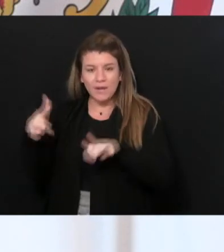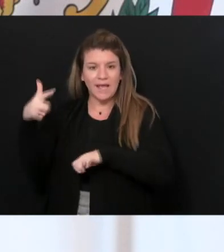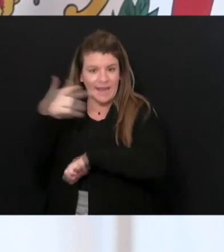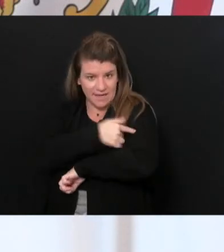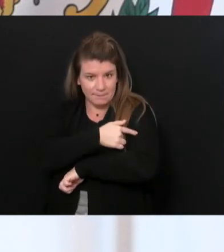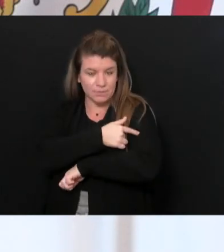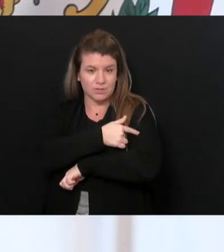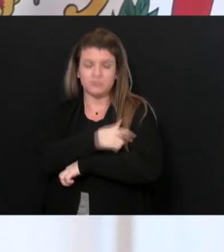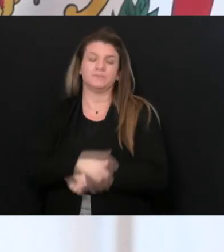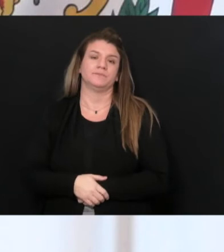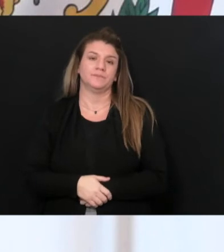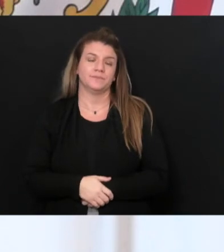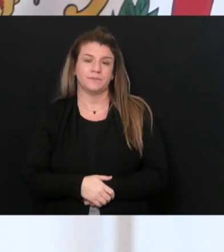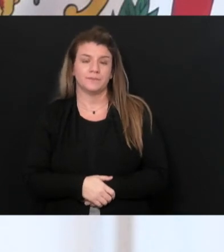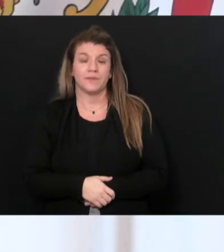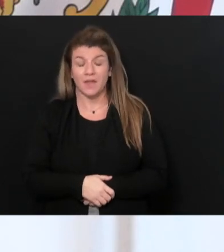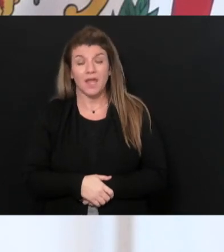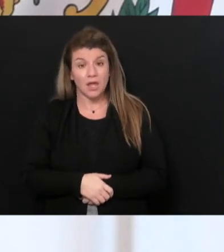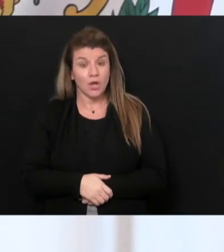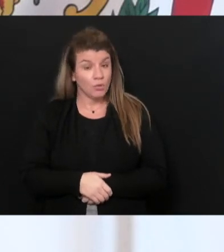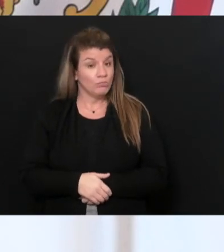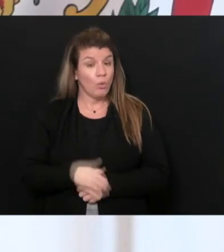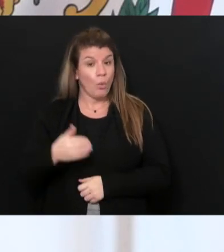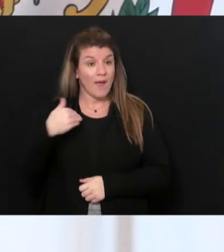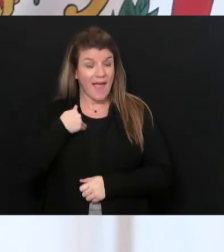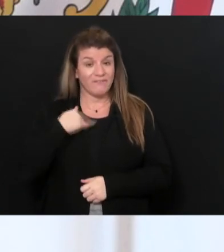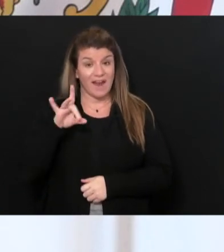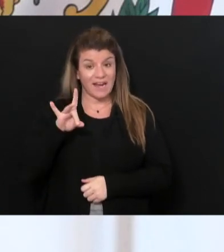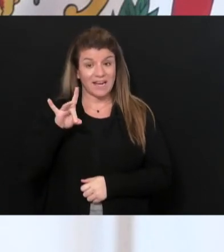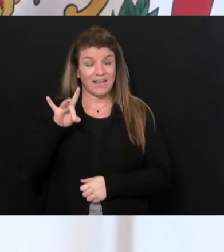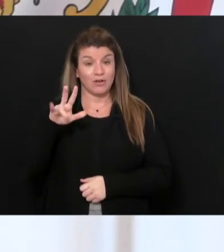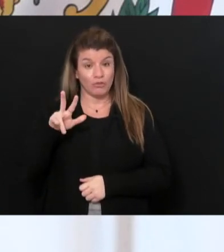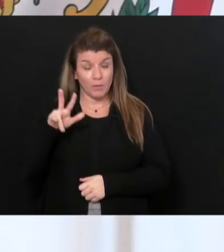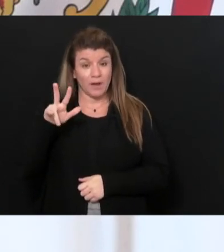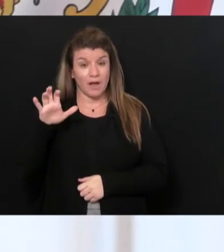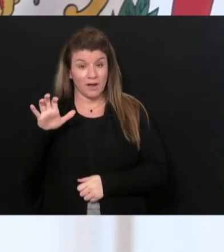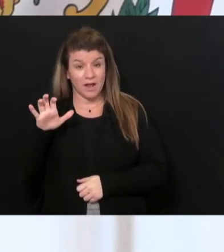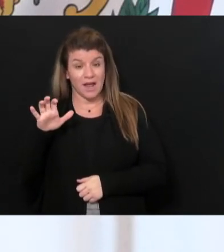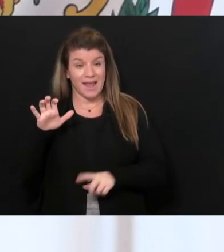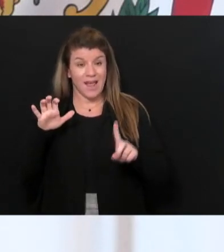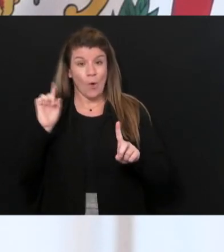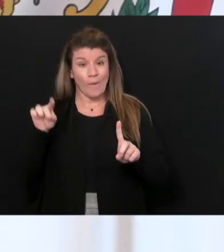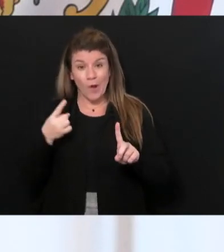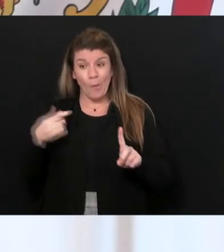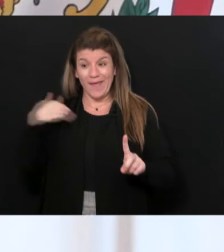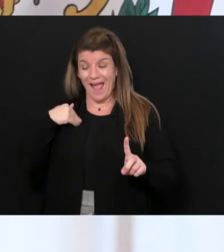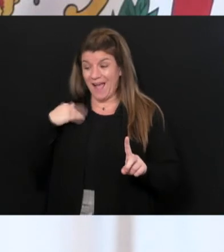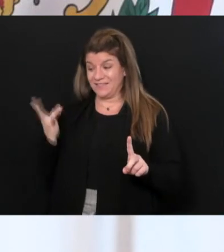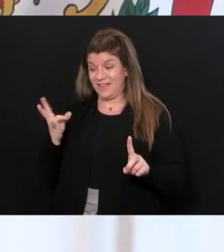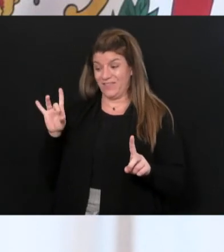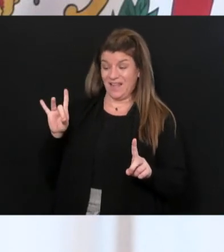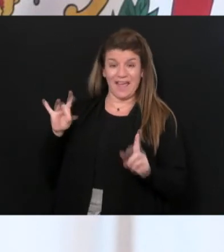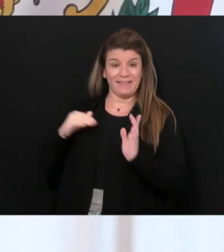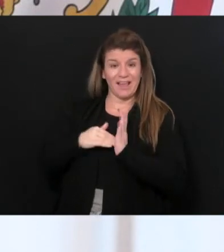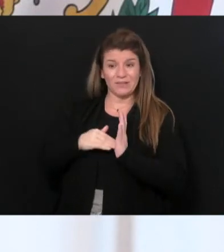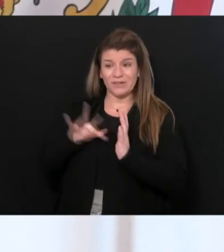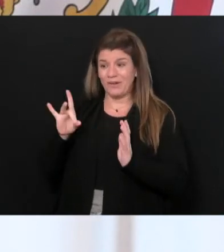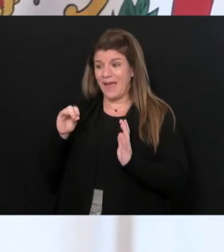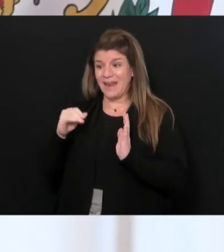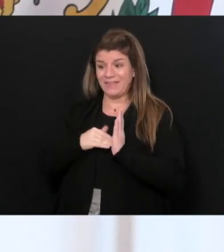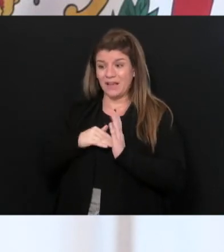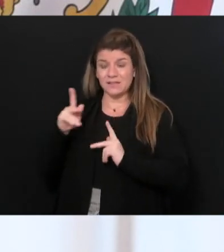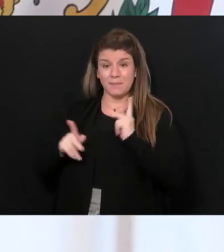with all that being said, we put 8,300. We've only got 78 or so thousand or 80,000 people